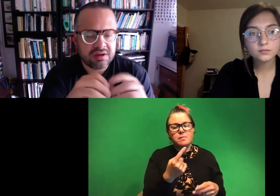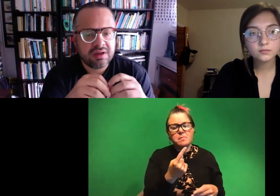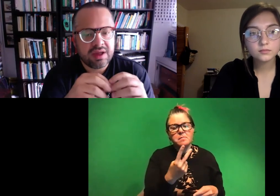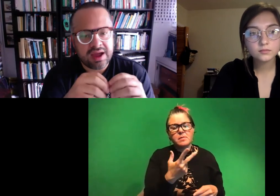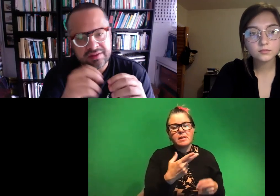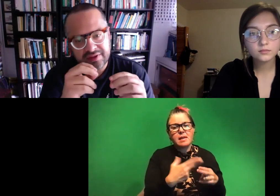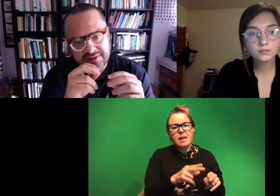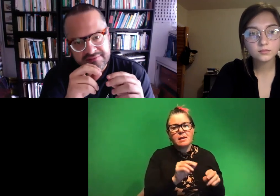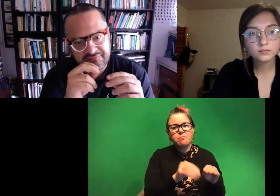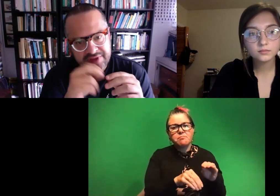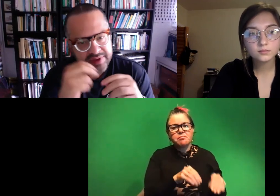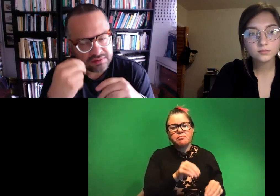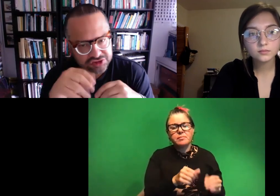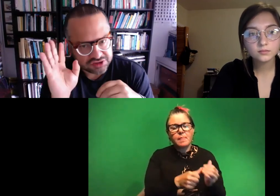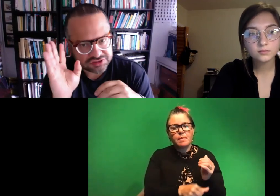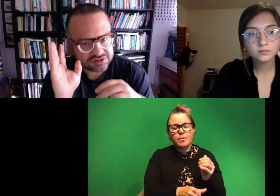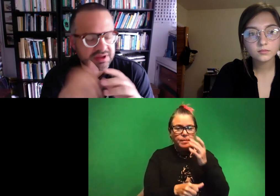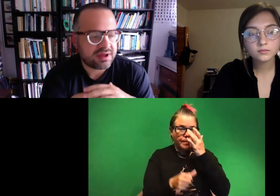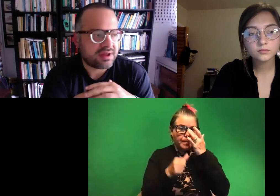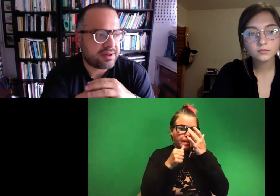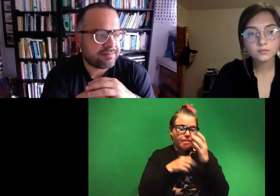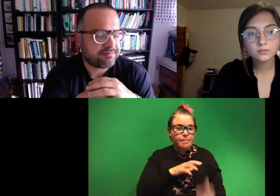dung, and the female just